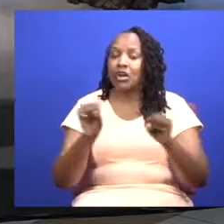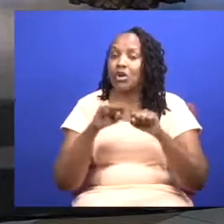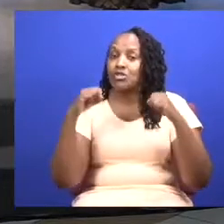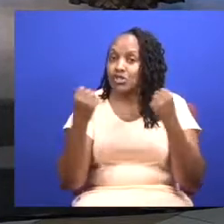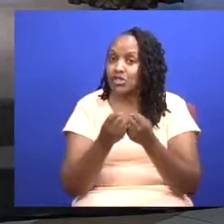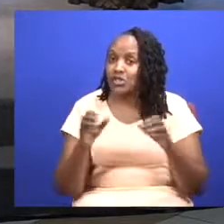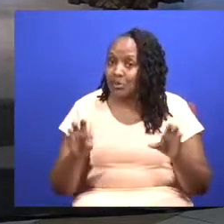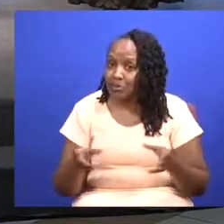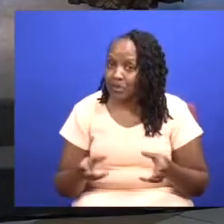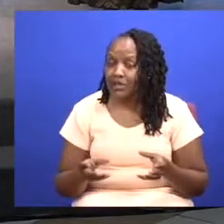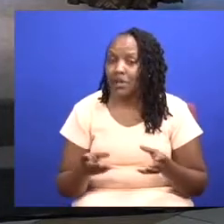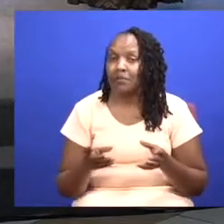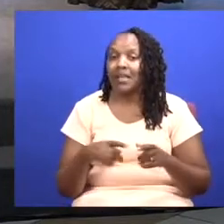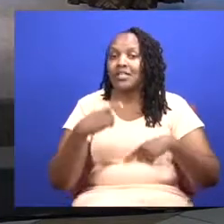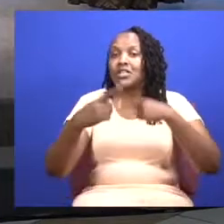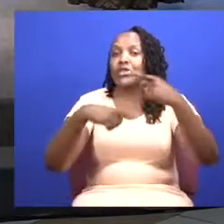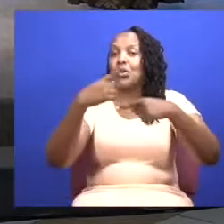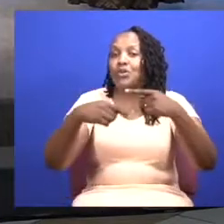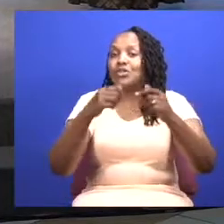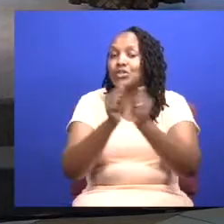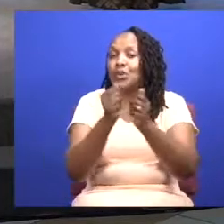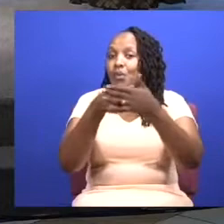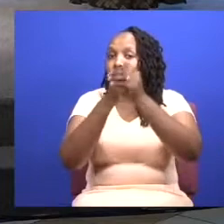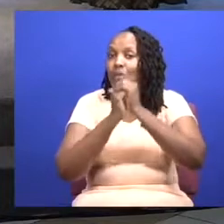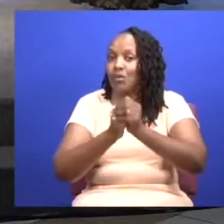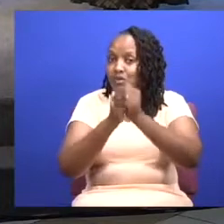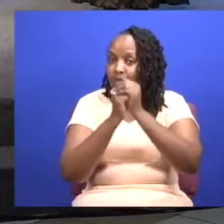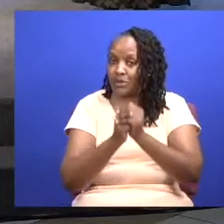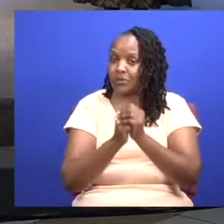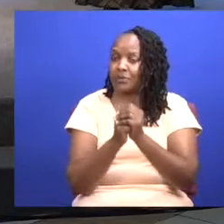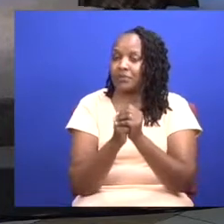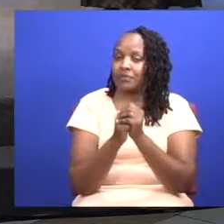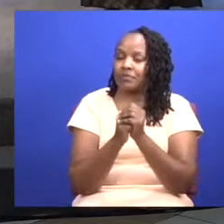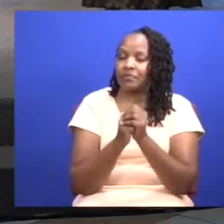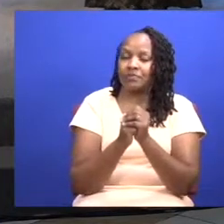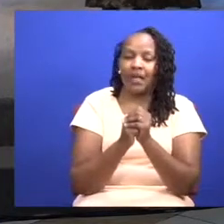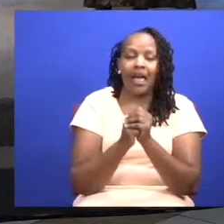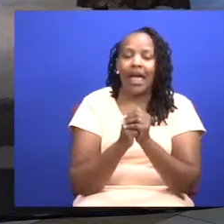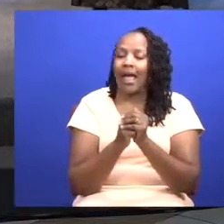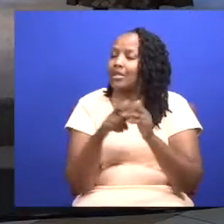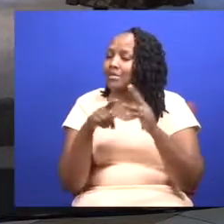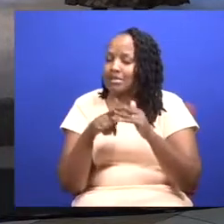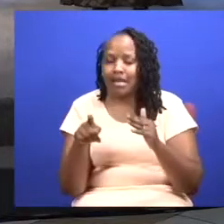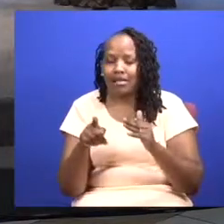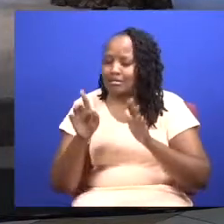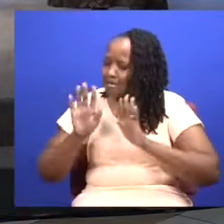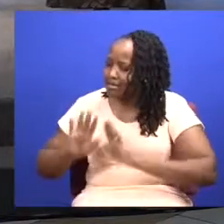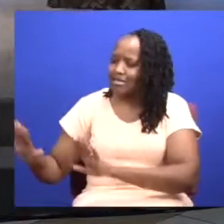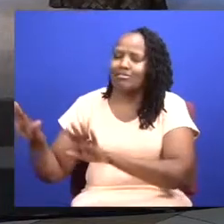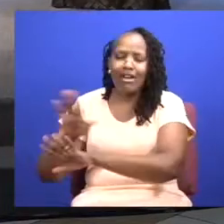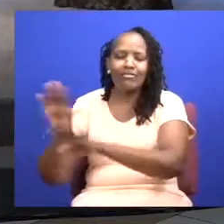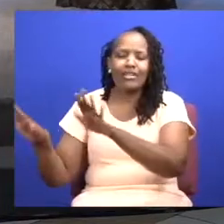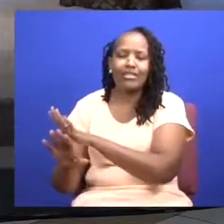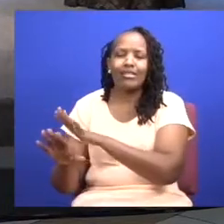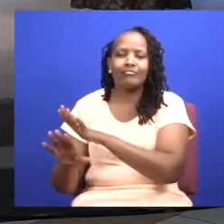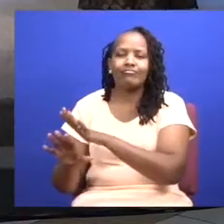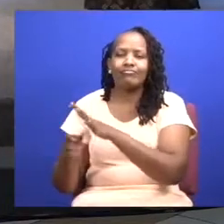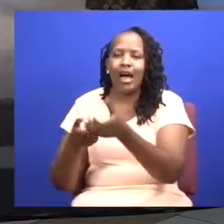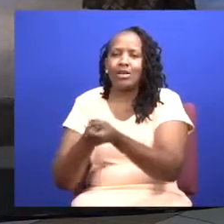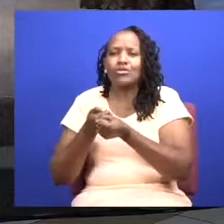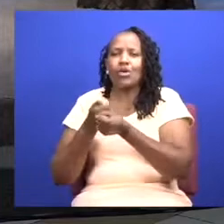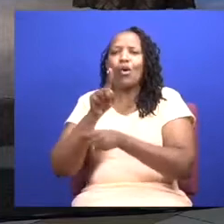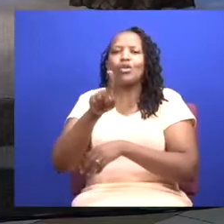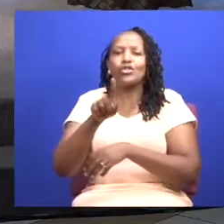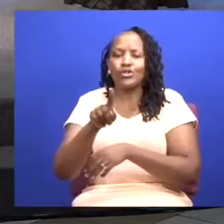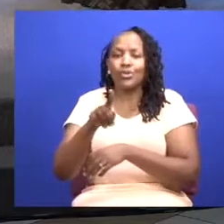I just want us to carry on now with worship. And as we do that, let me ask you to disengage from everything that will hold you back,